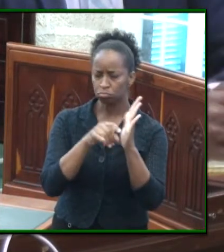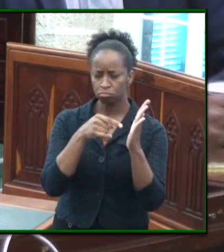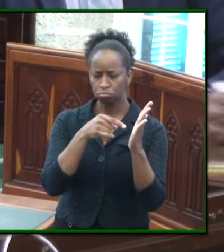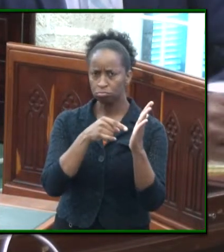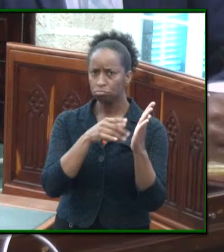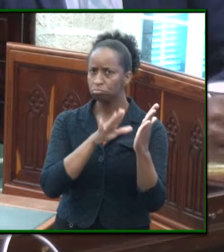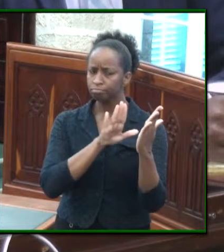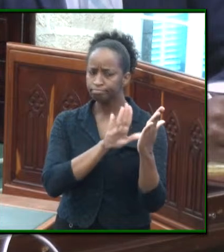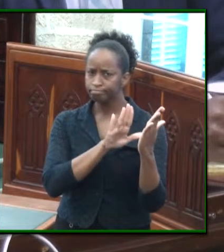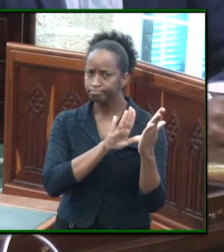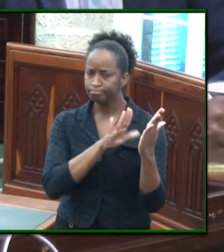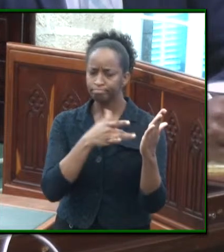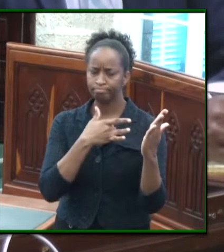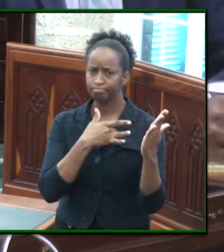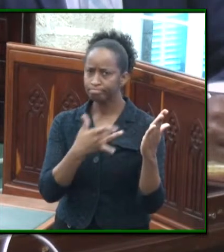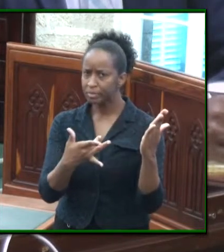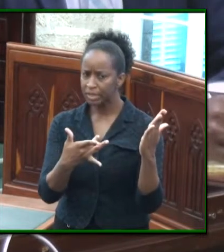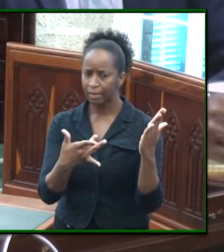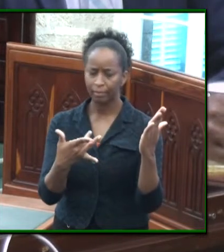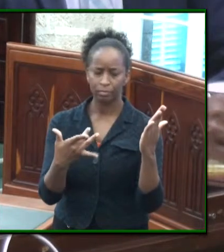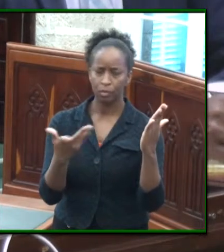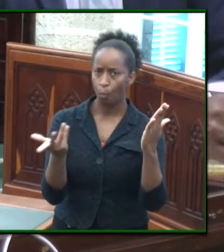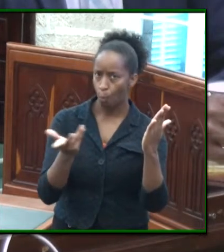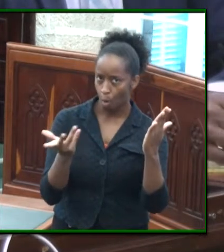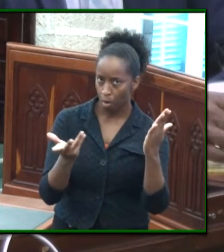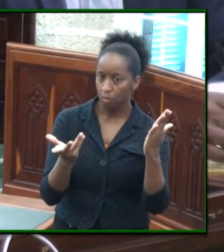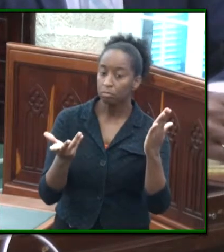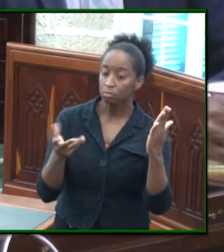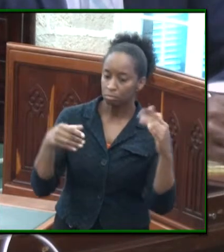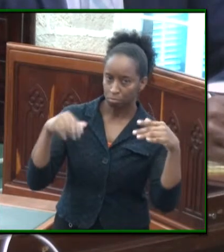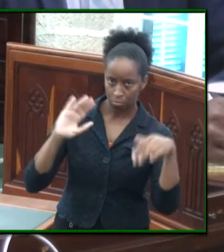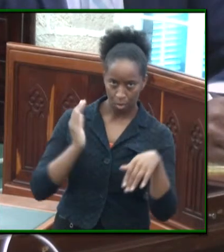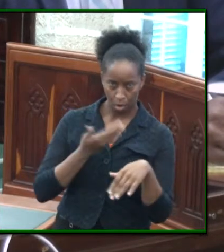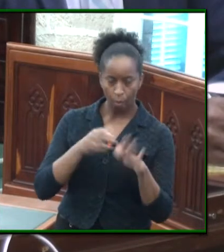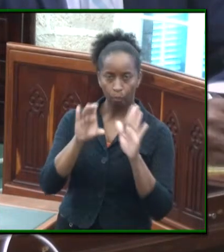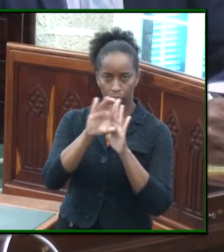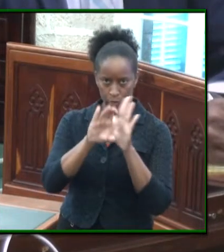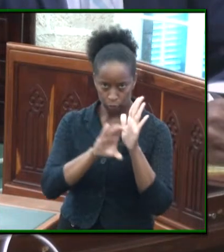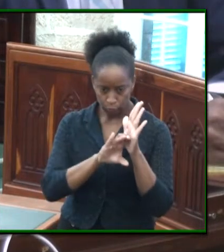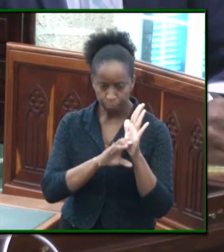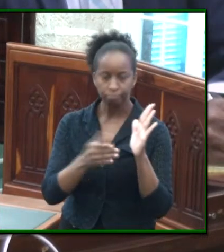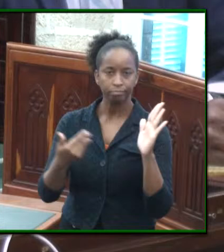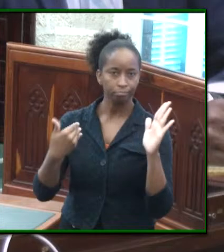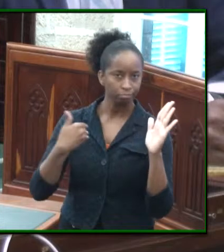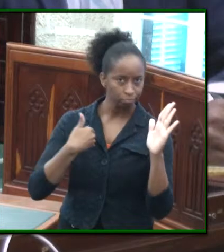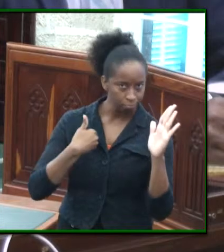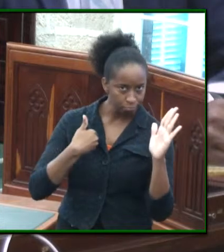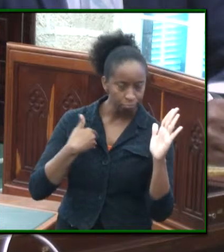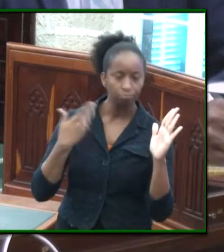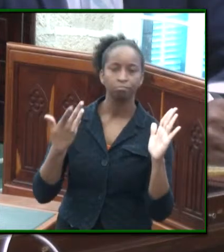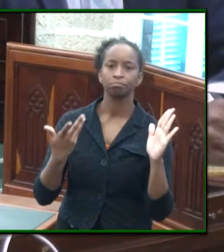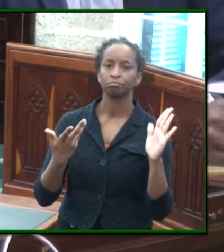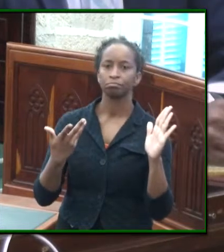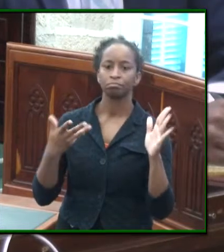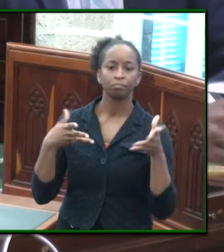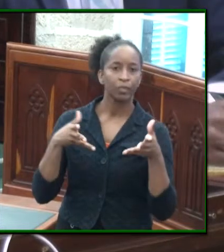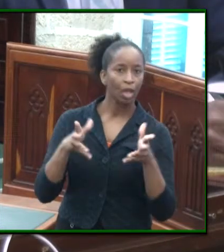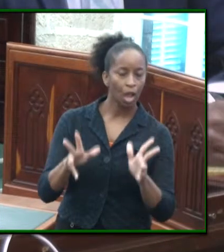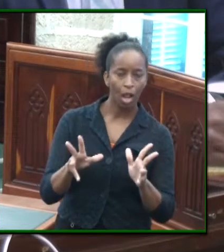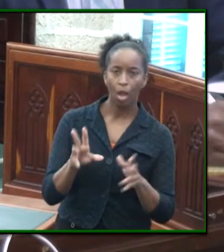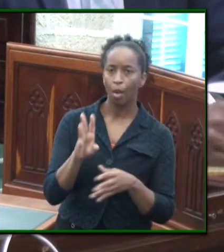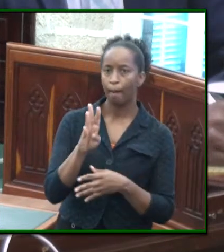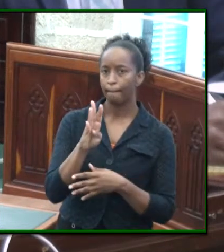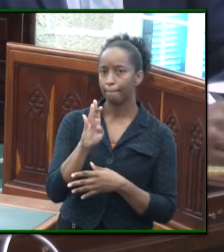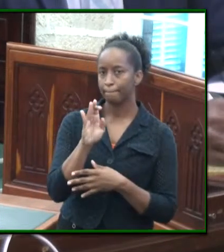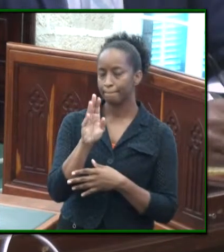It provides for an executive. It provides what are called Bill of Rights. It provides for a